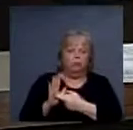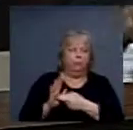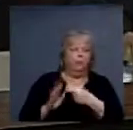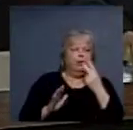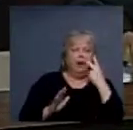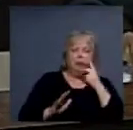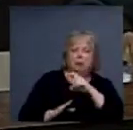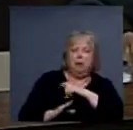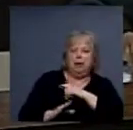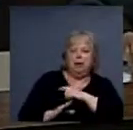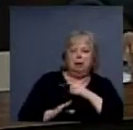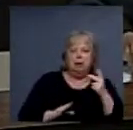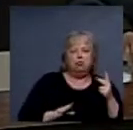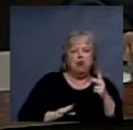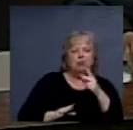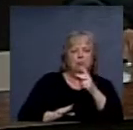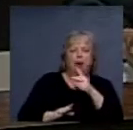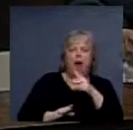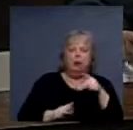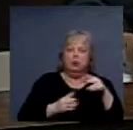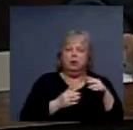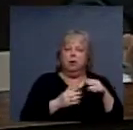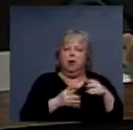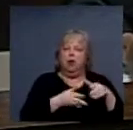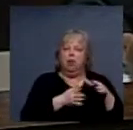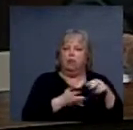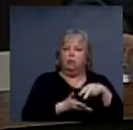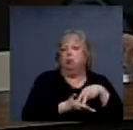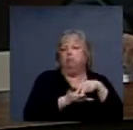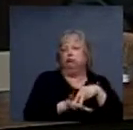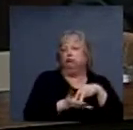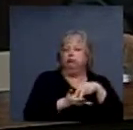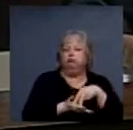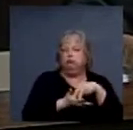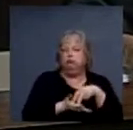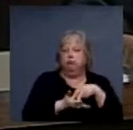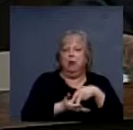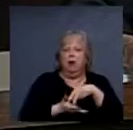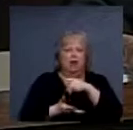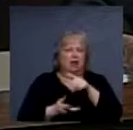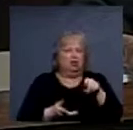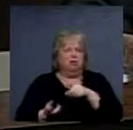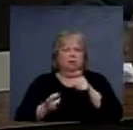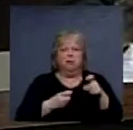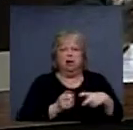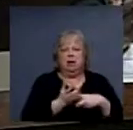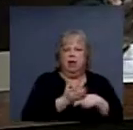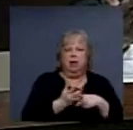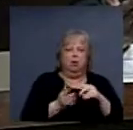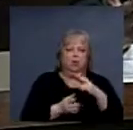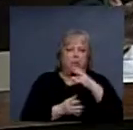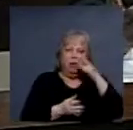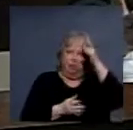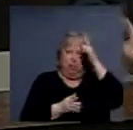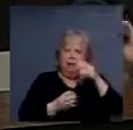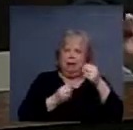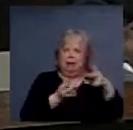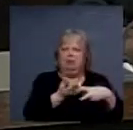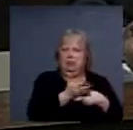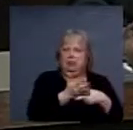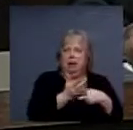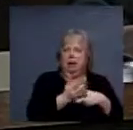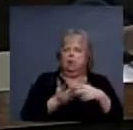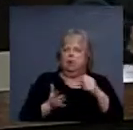driving and they even pass by these kids that are on the streets. Well, they ought to be ticketing them or their parents or somebody. So I hope that you all will join